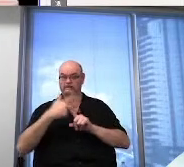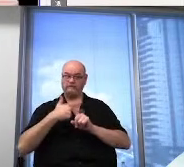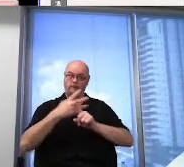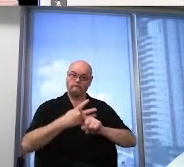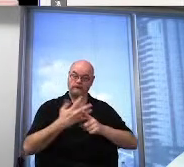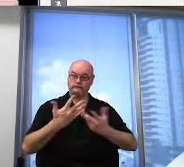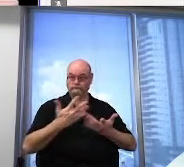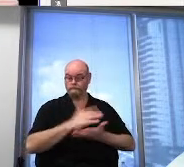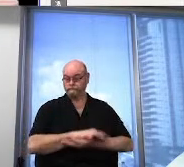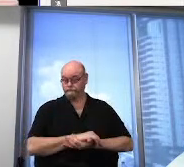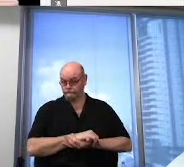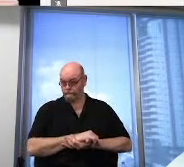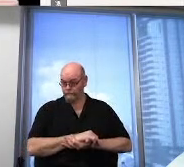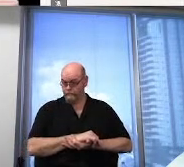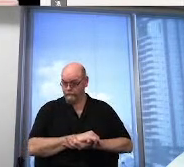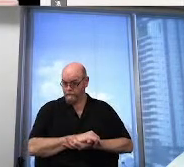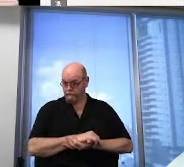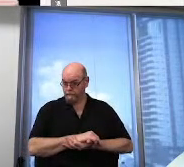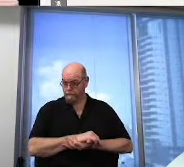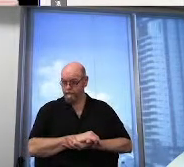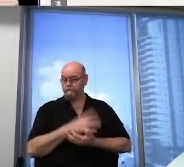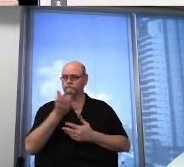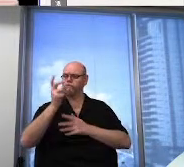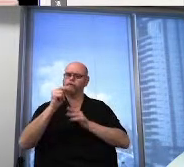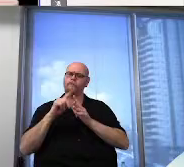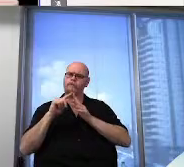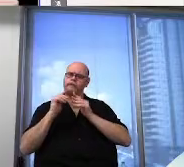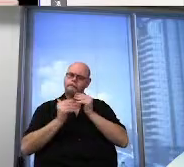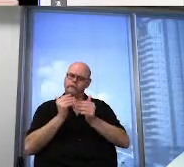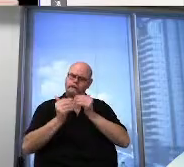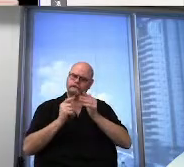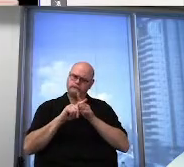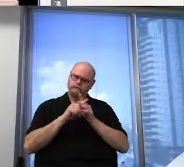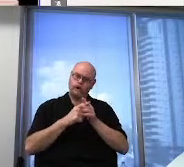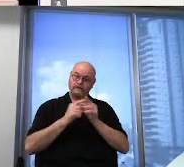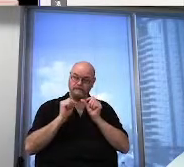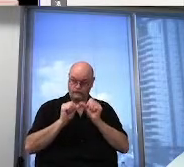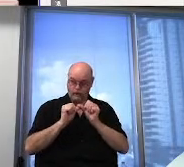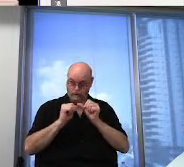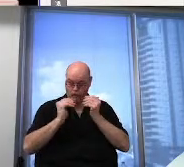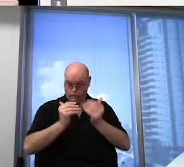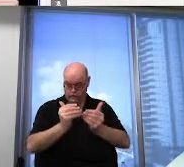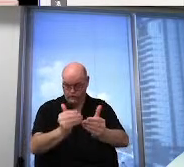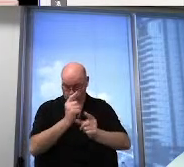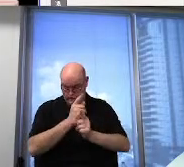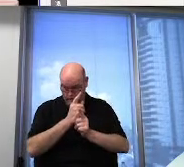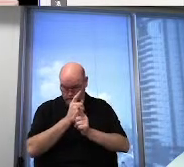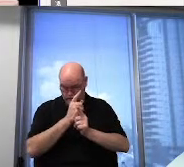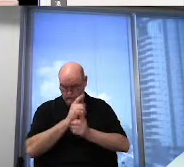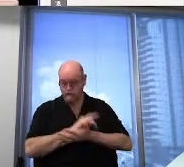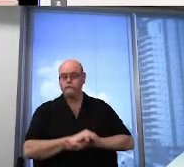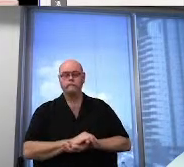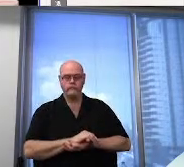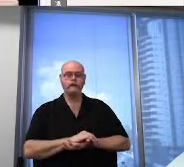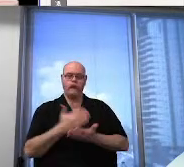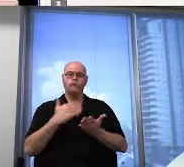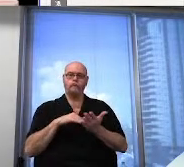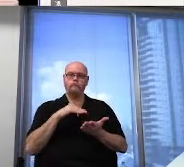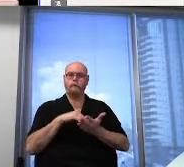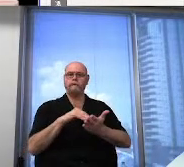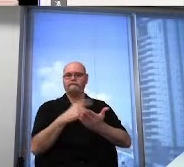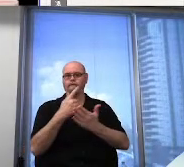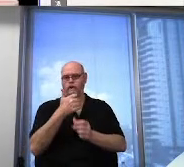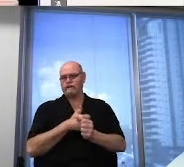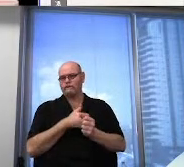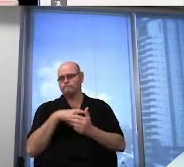months. But then once that process has started, it's kind of ongoing, right? So it